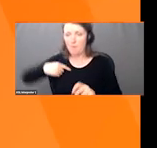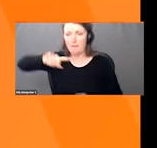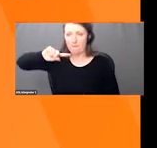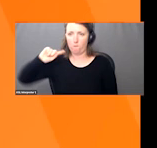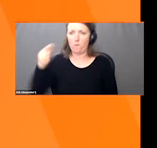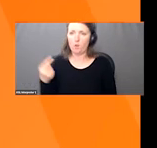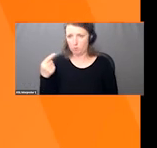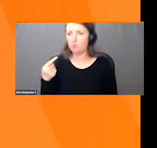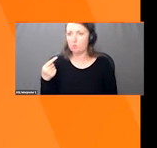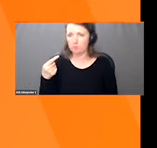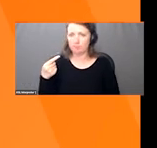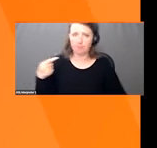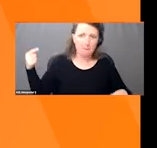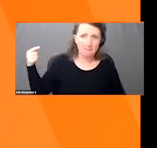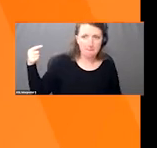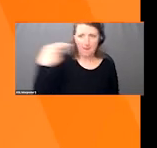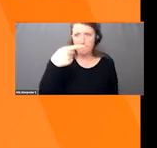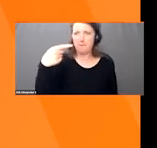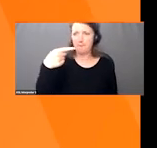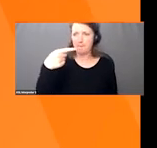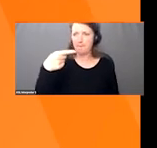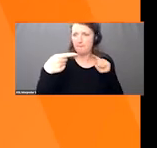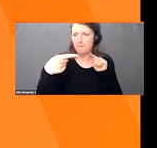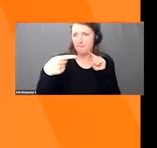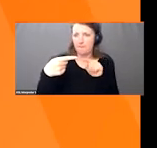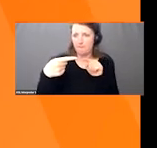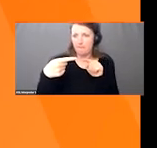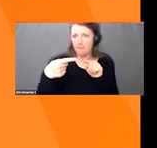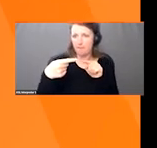SEO. I want to show up within the search results.